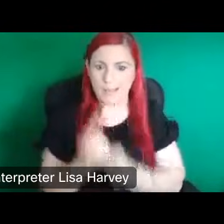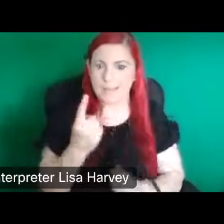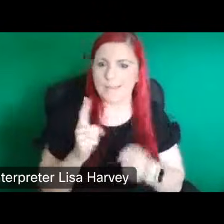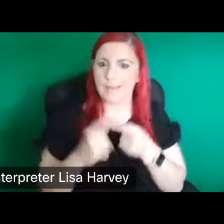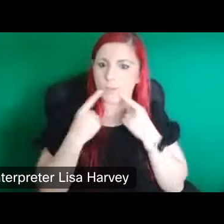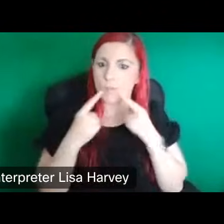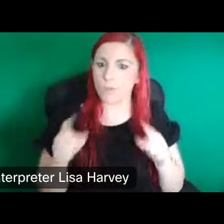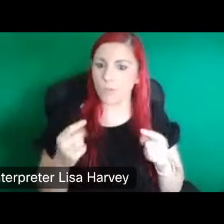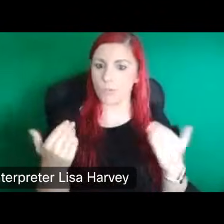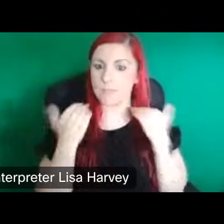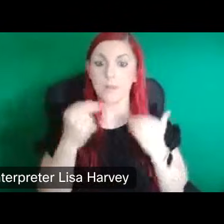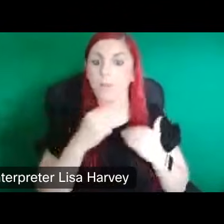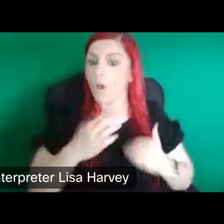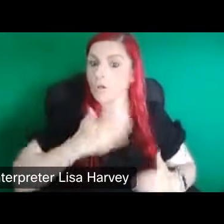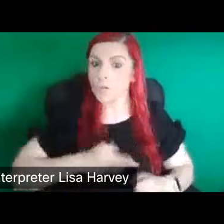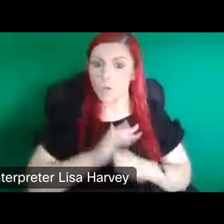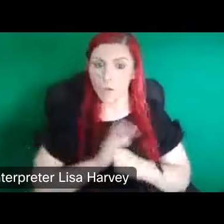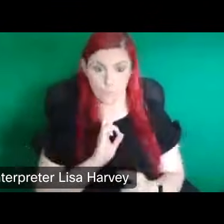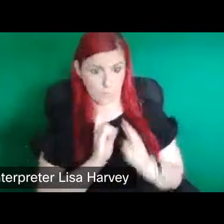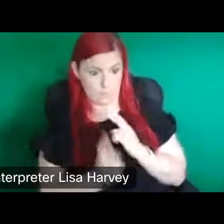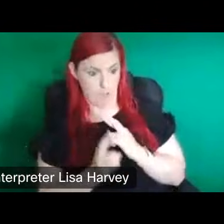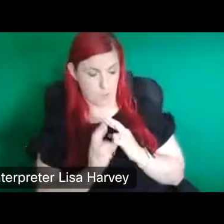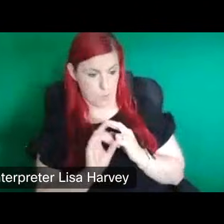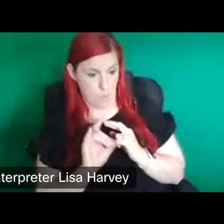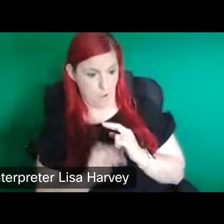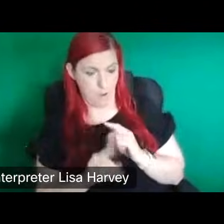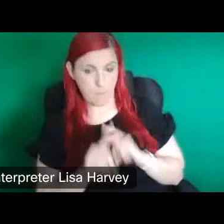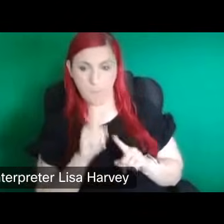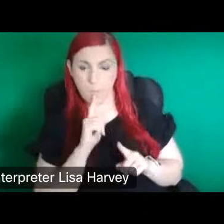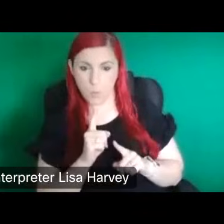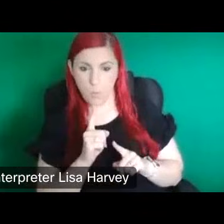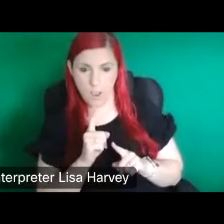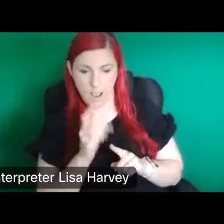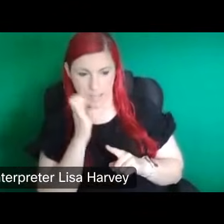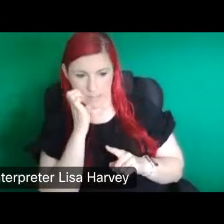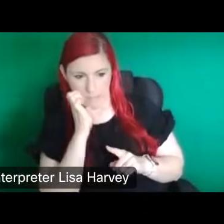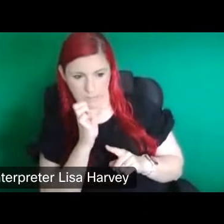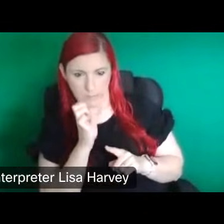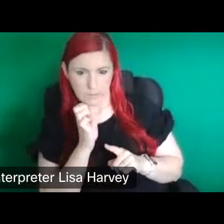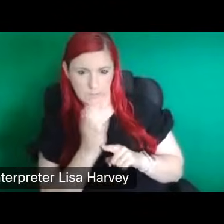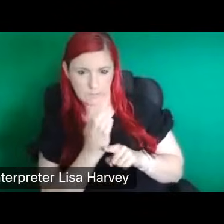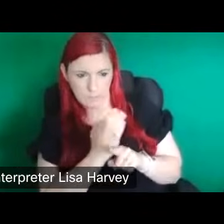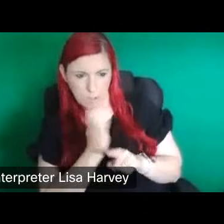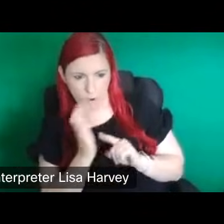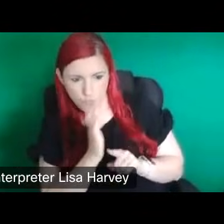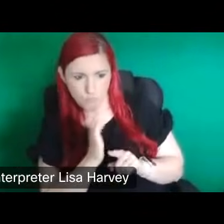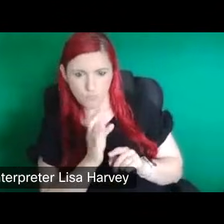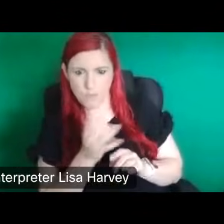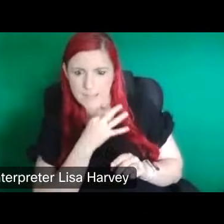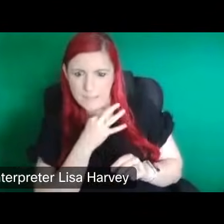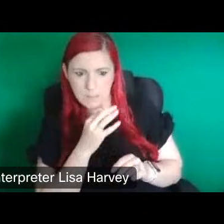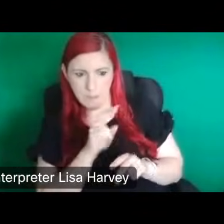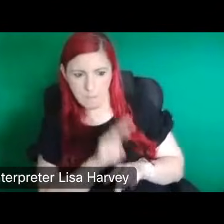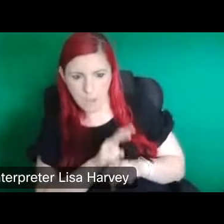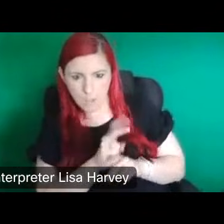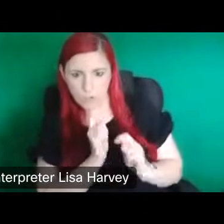not just to respond to harm, but to anticipate risks and monitor trends and proactively improve